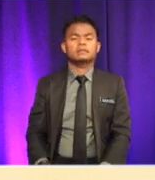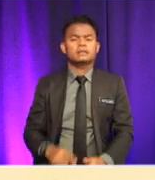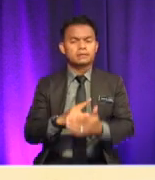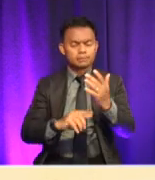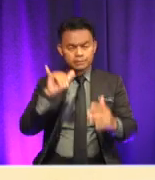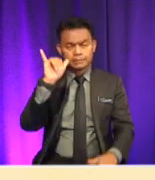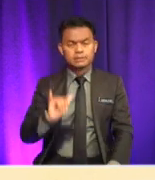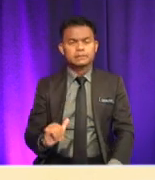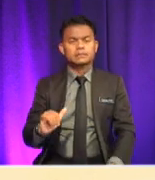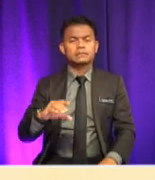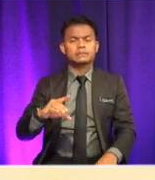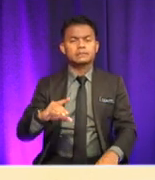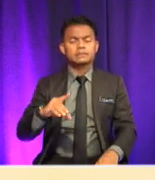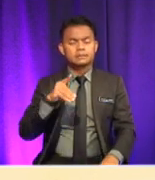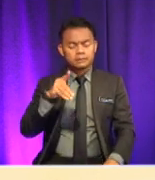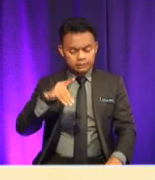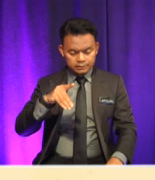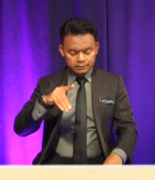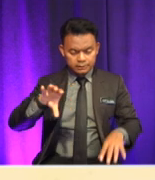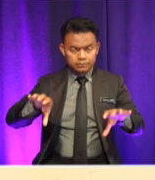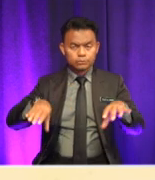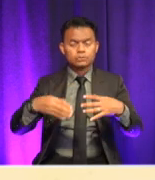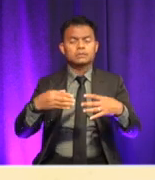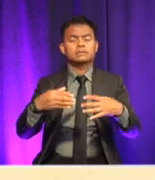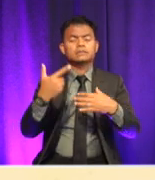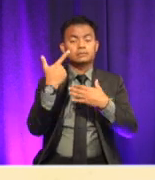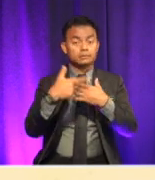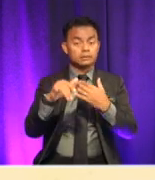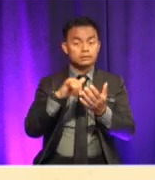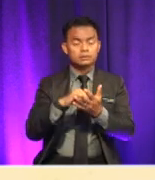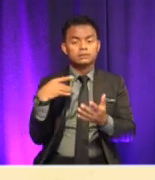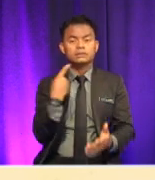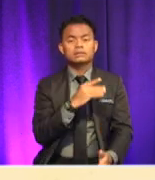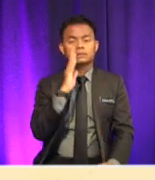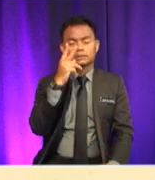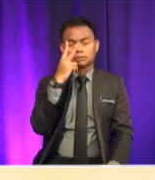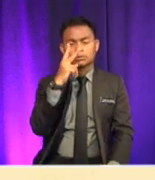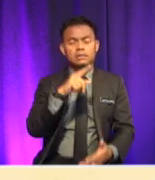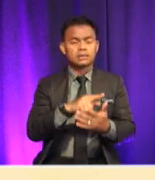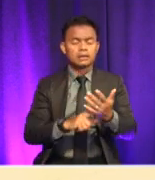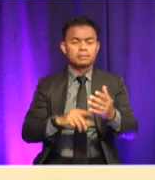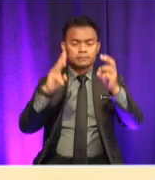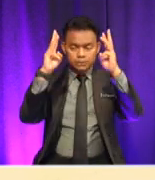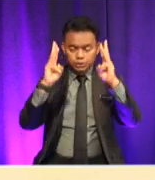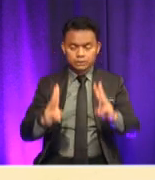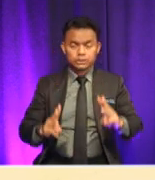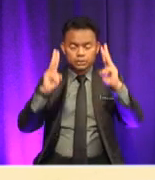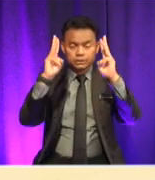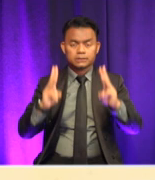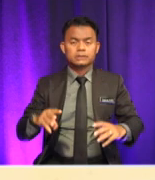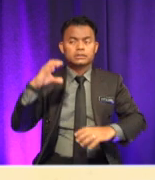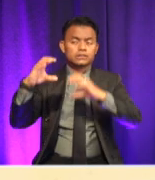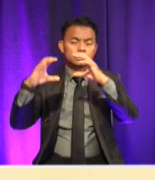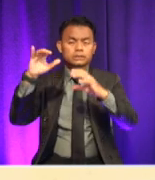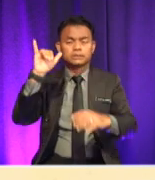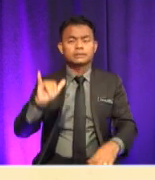like? Later on, we're looking intrinsically her characteristics. And these are the important characteristics that you have to